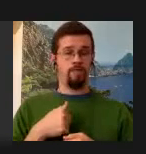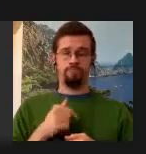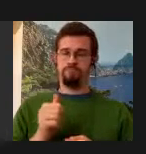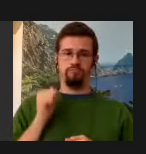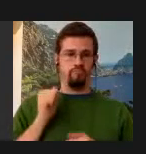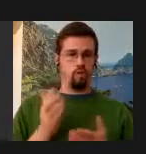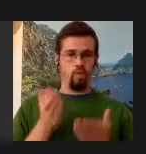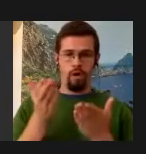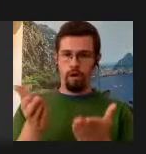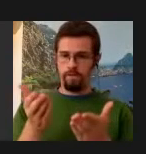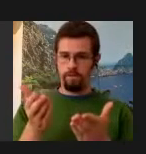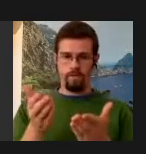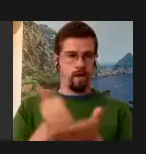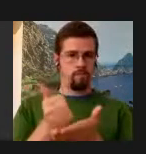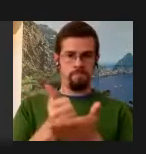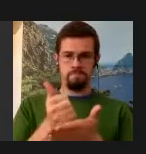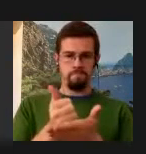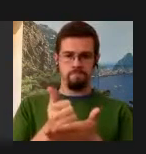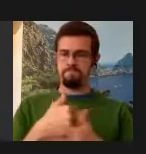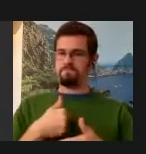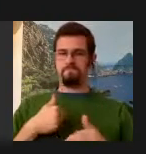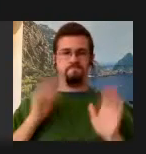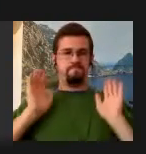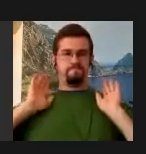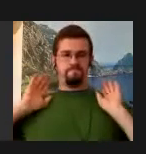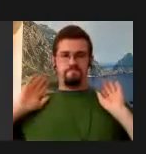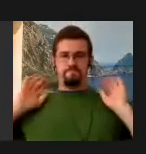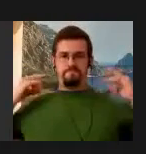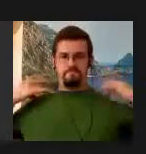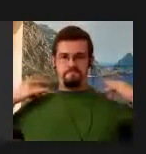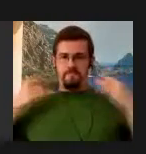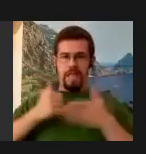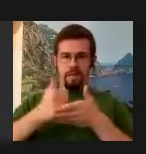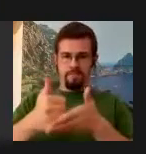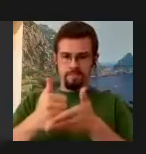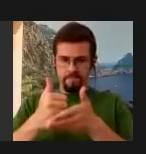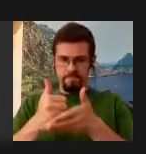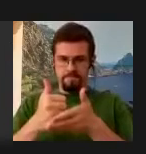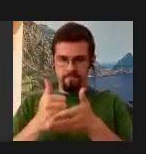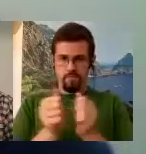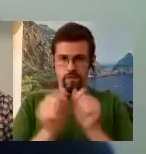I gave them no help to make the exam.